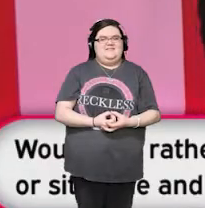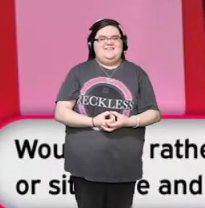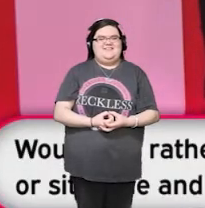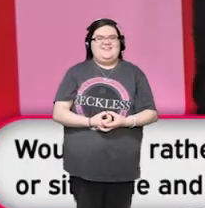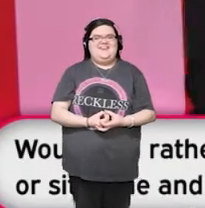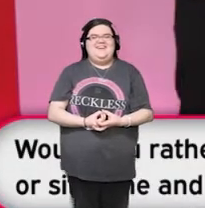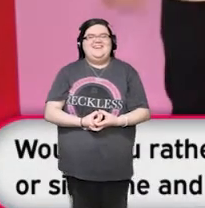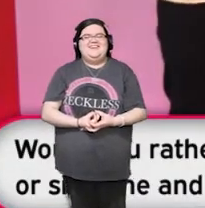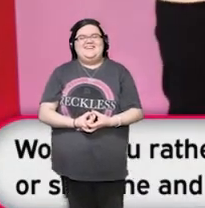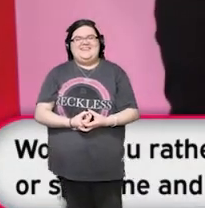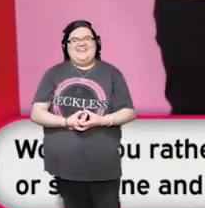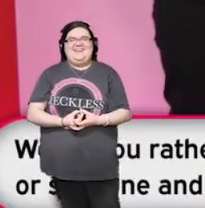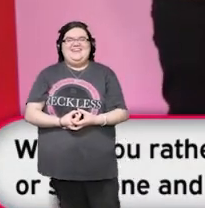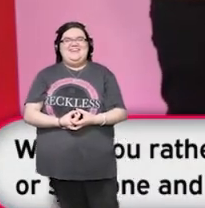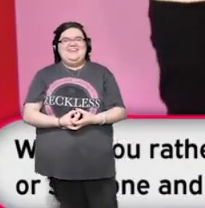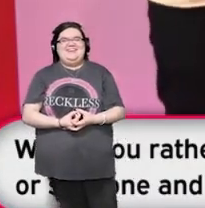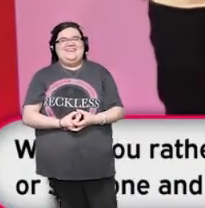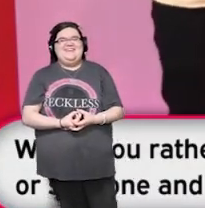it.